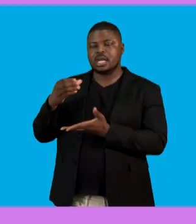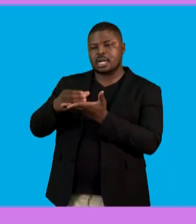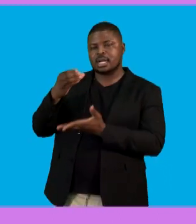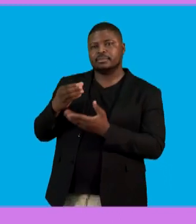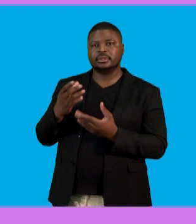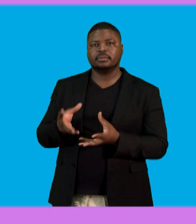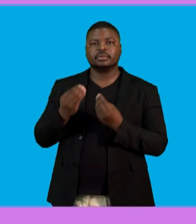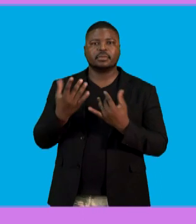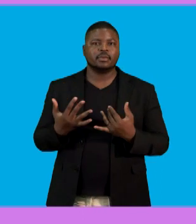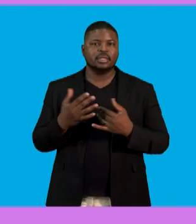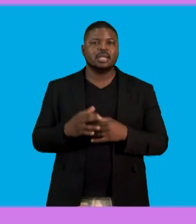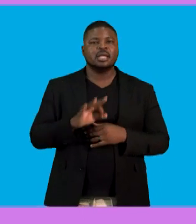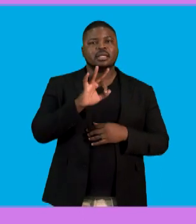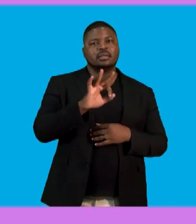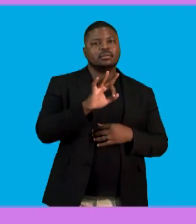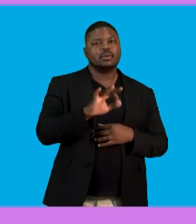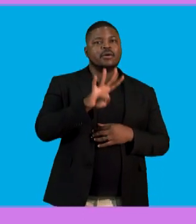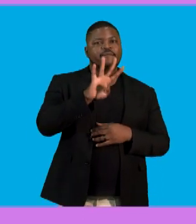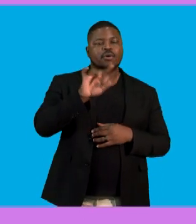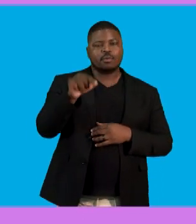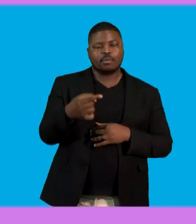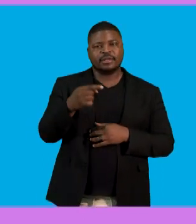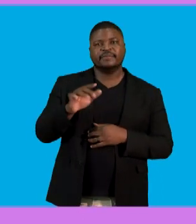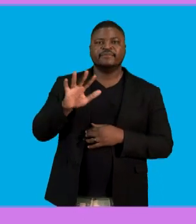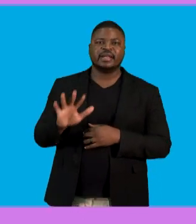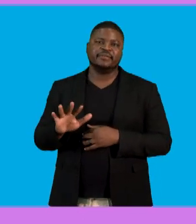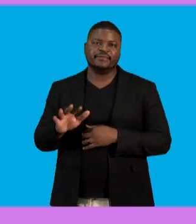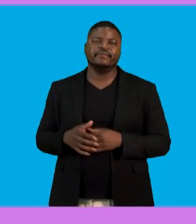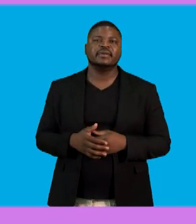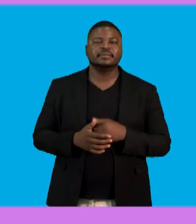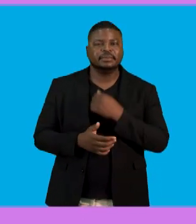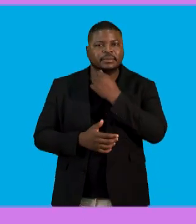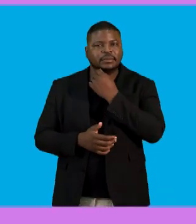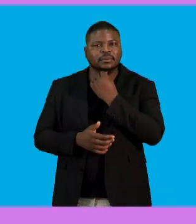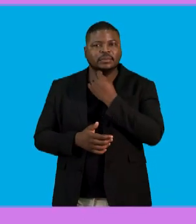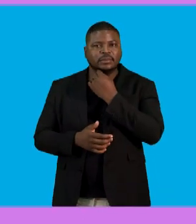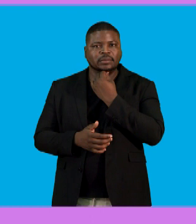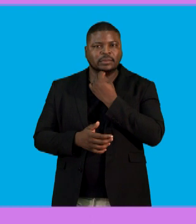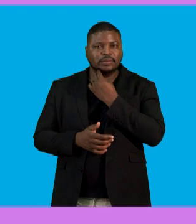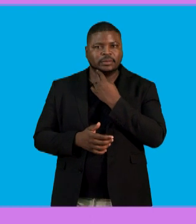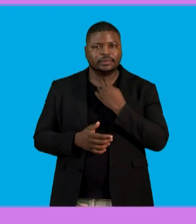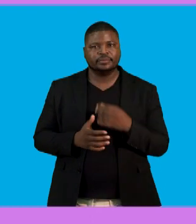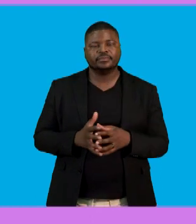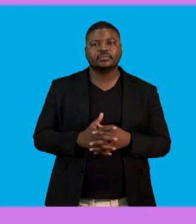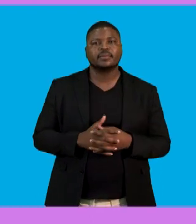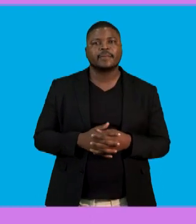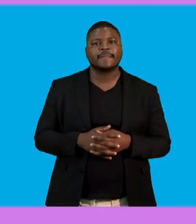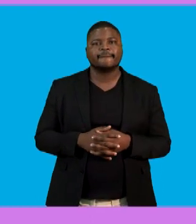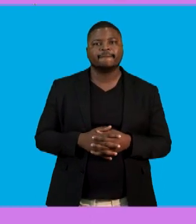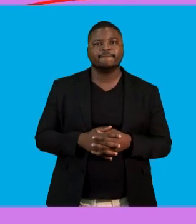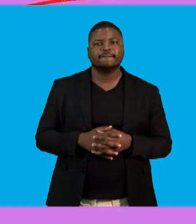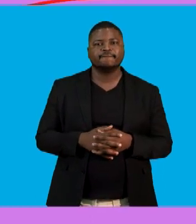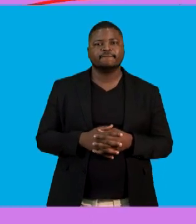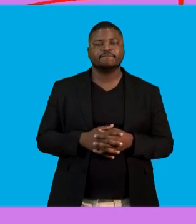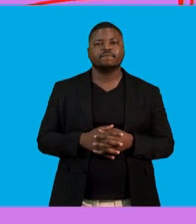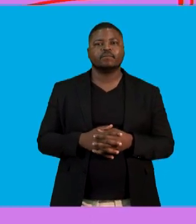It gives us 4.5, sorry. It gives us 4.5 cups of